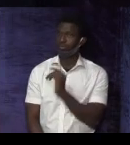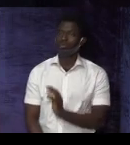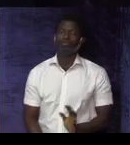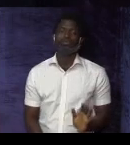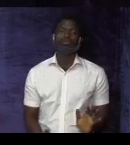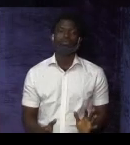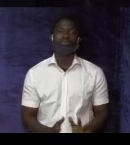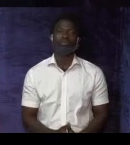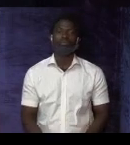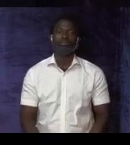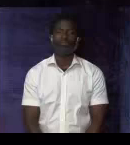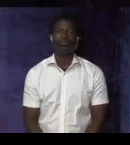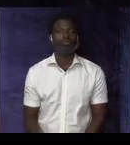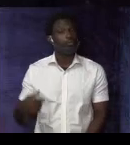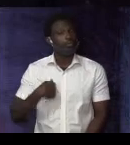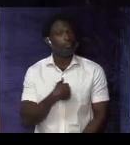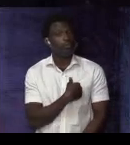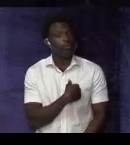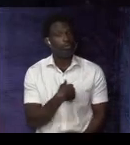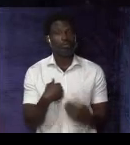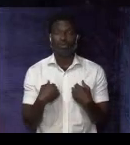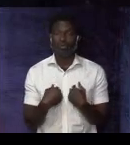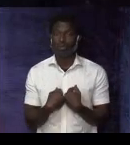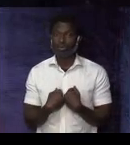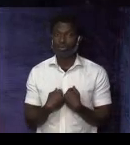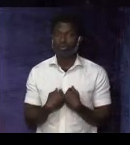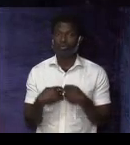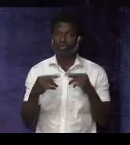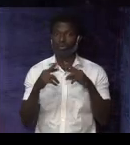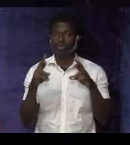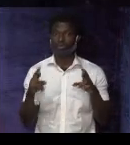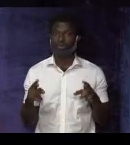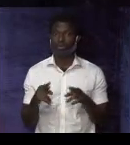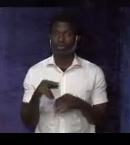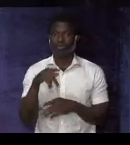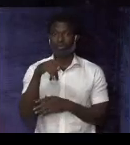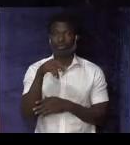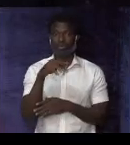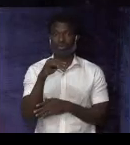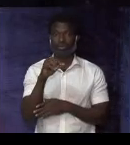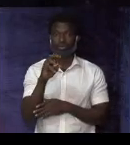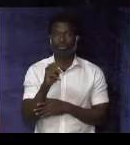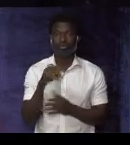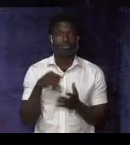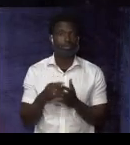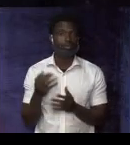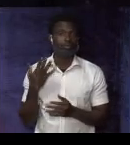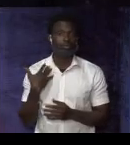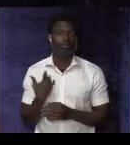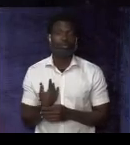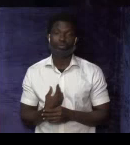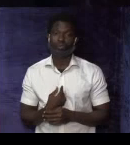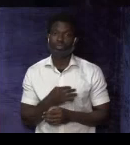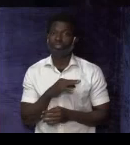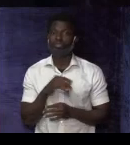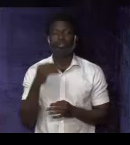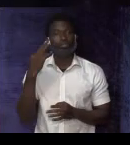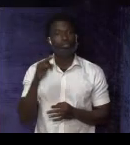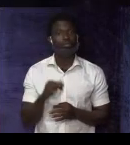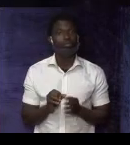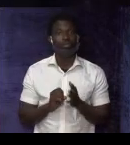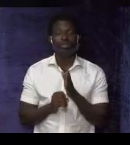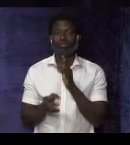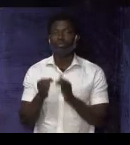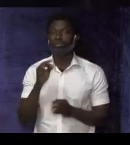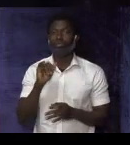up the left. Voila, we have our rectangular prism. It was interesting. So